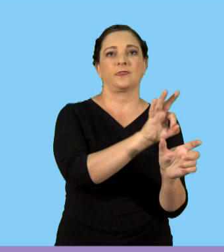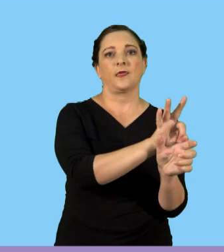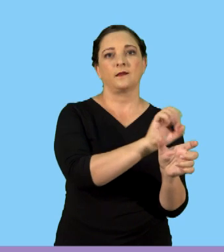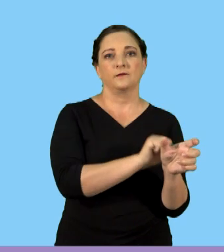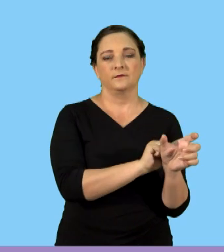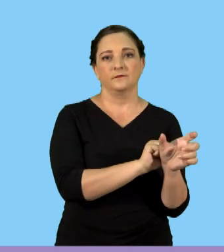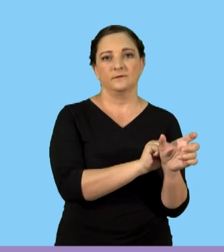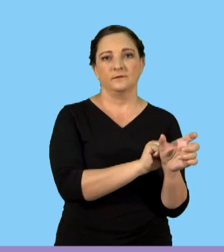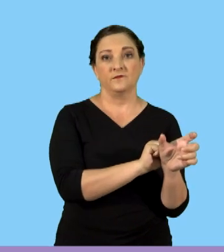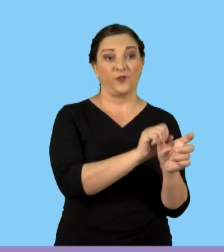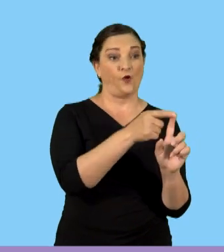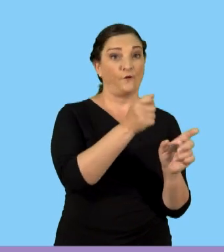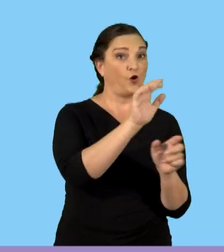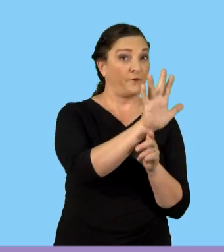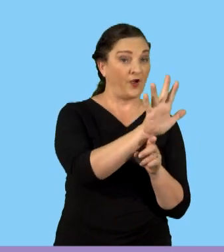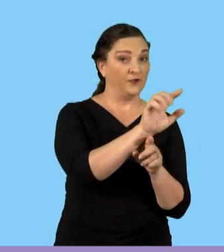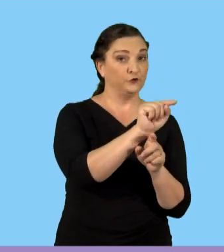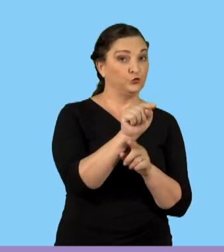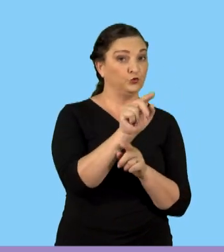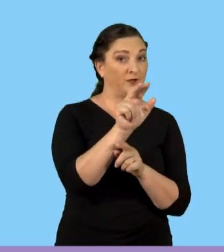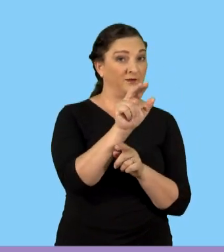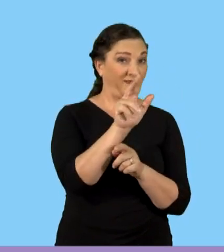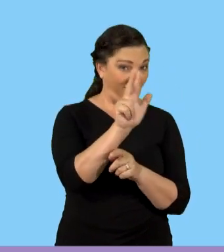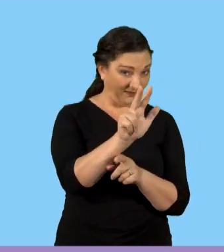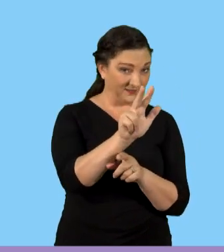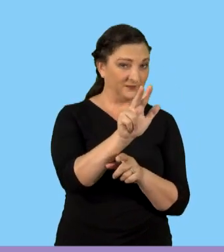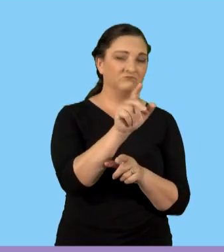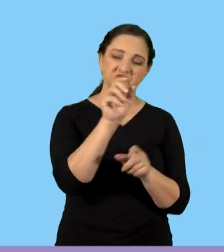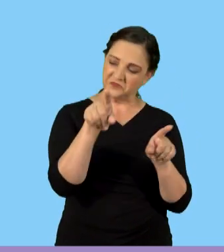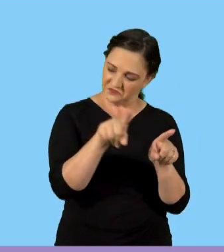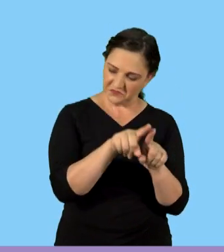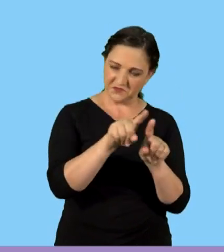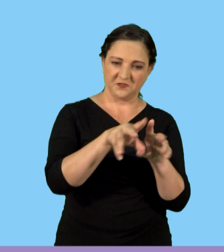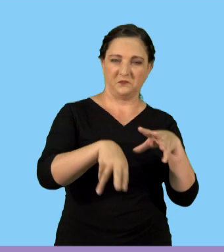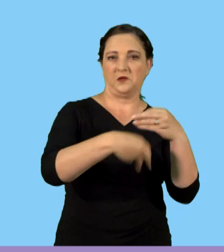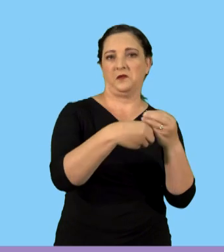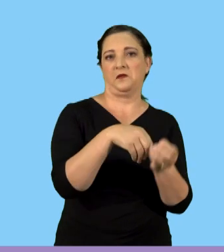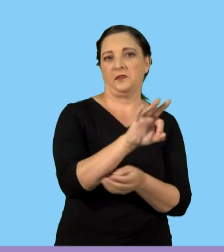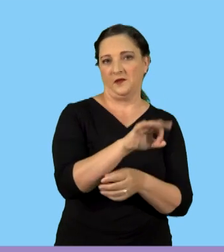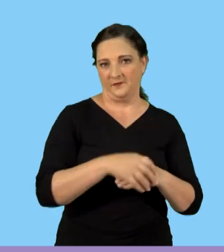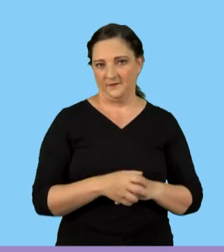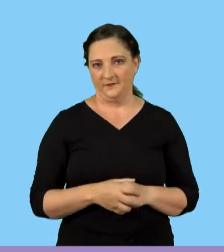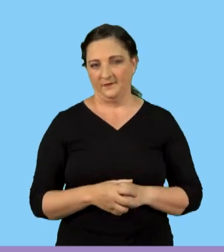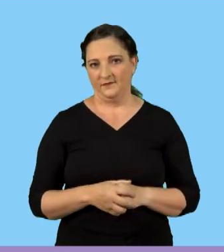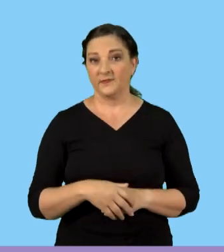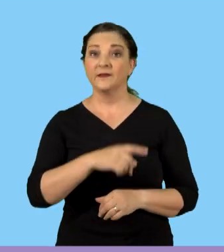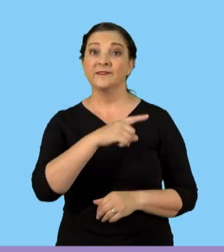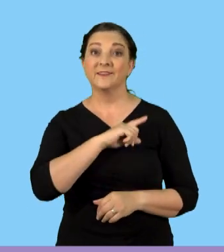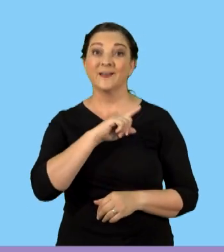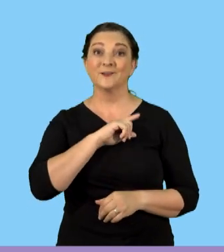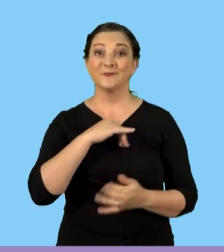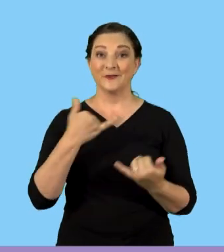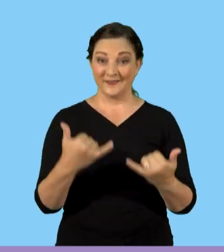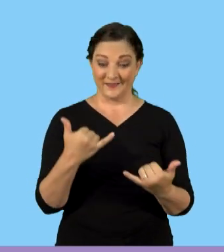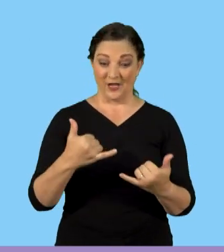3. And then from the 5 to the 8, we can see that we are also adding 3. So